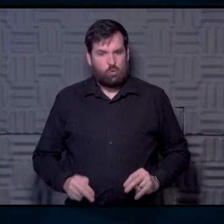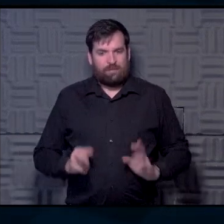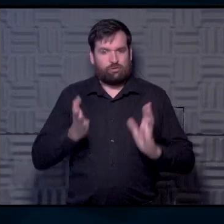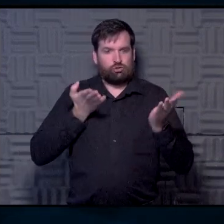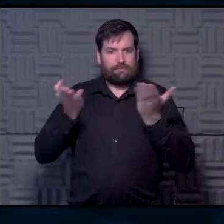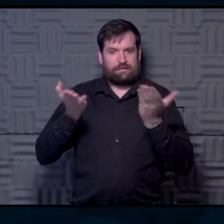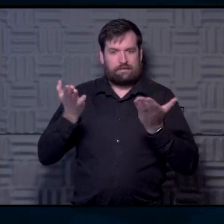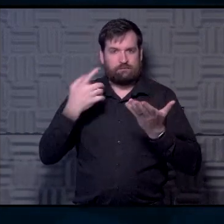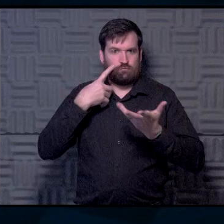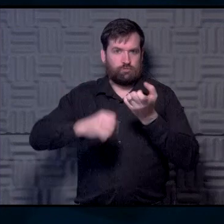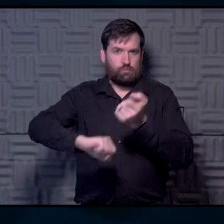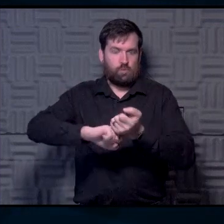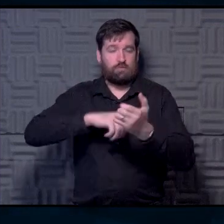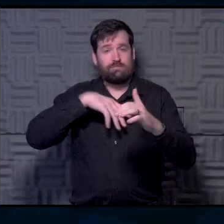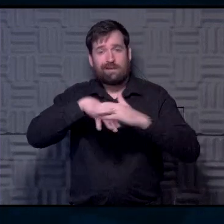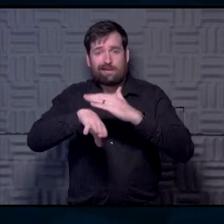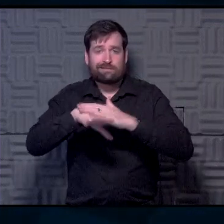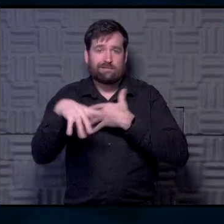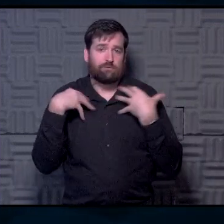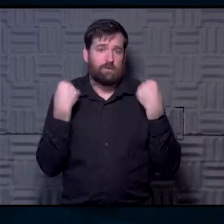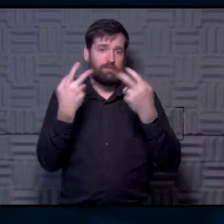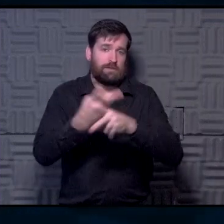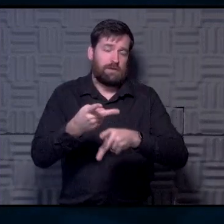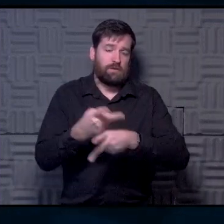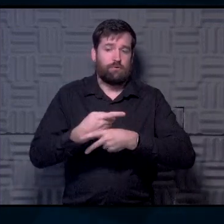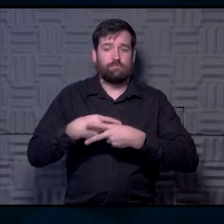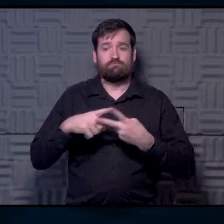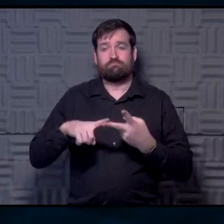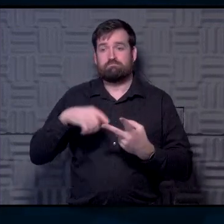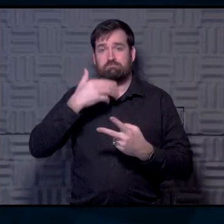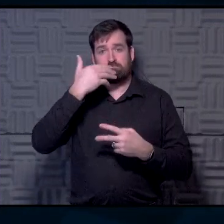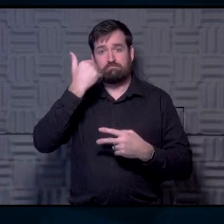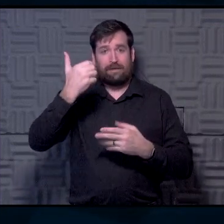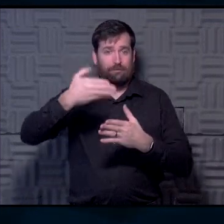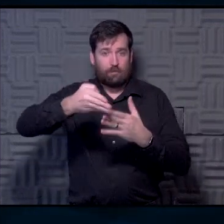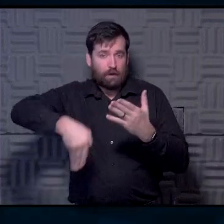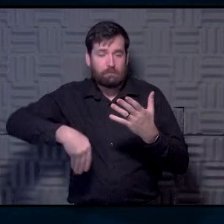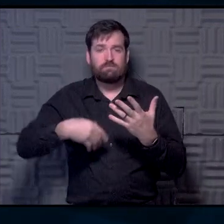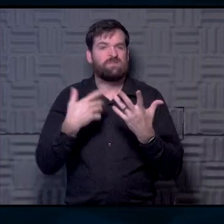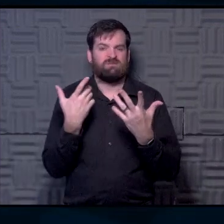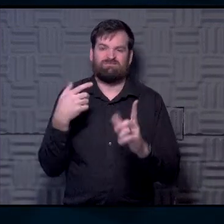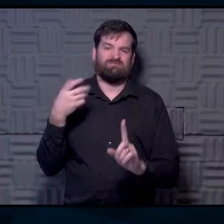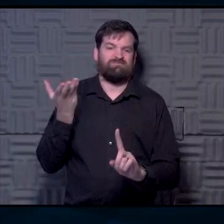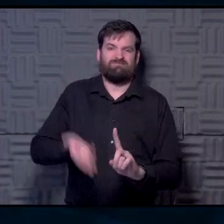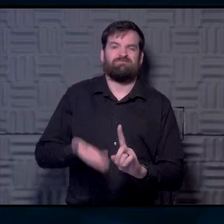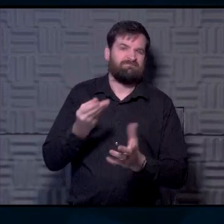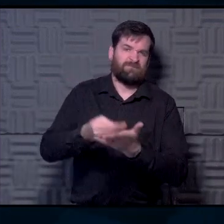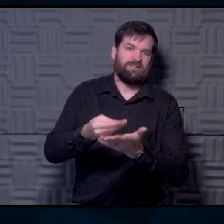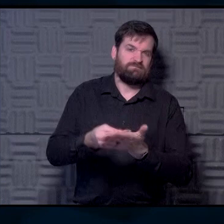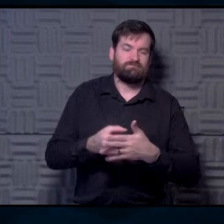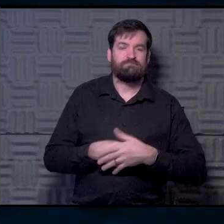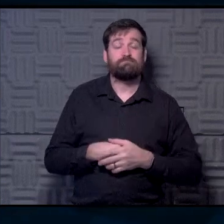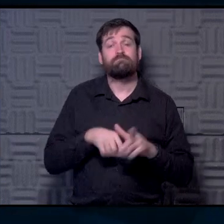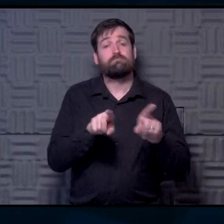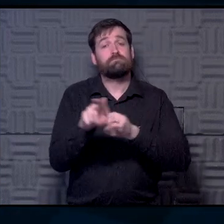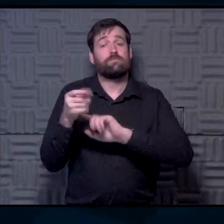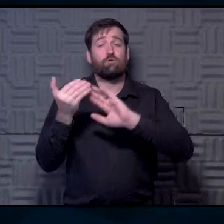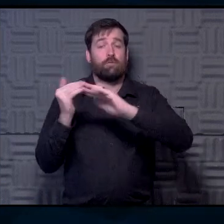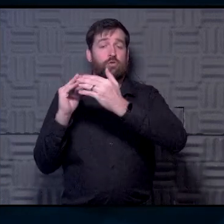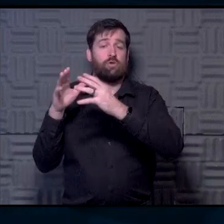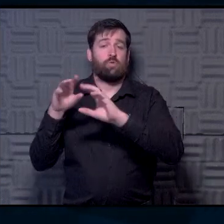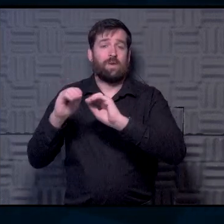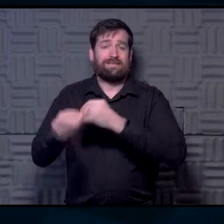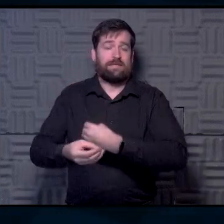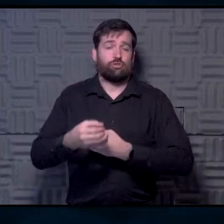support access to healthcare or better healthcare outcomes is where we fund. It also includes community